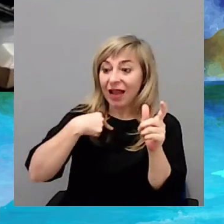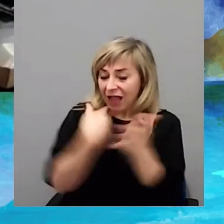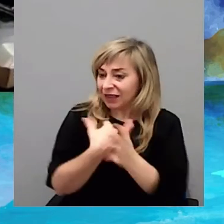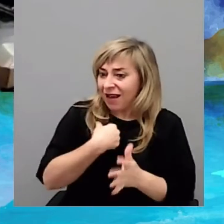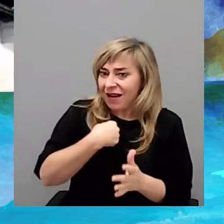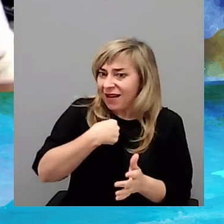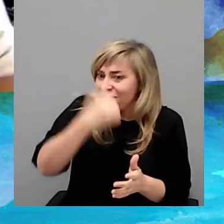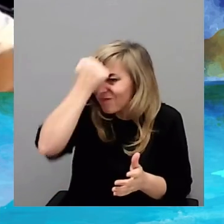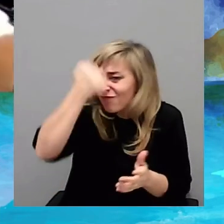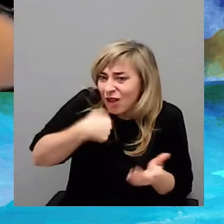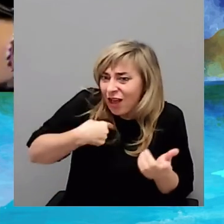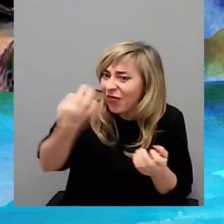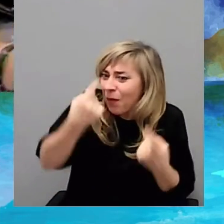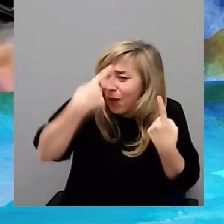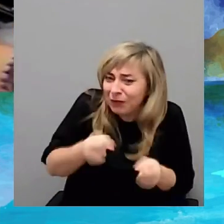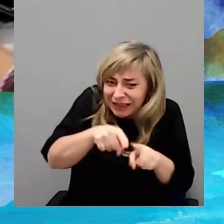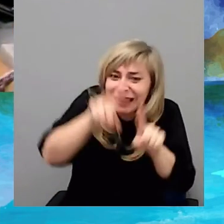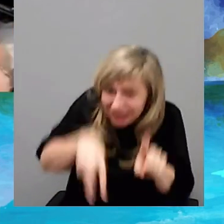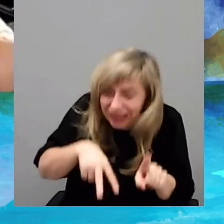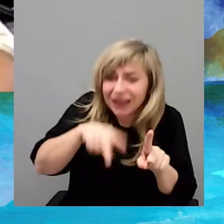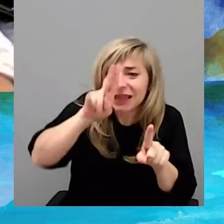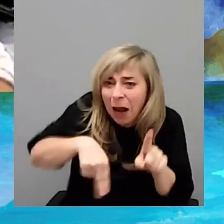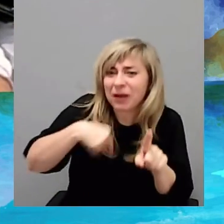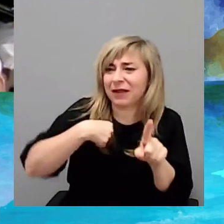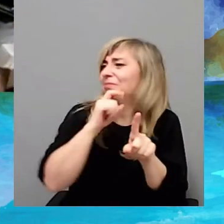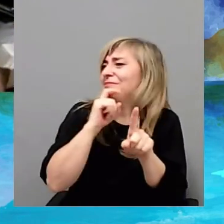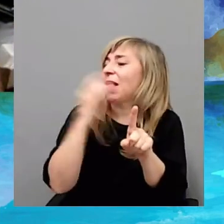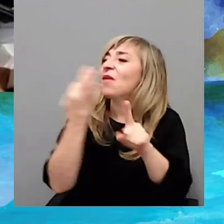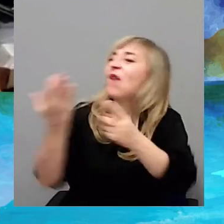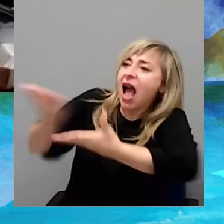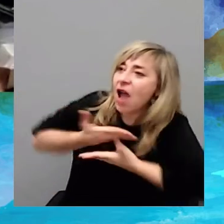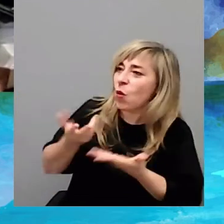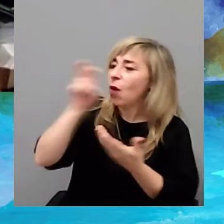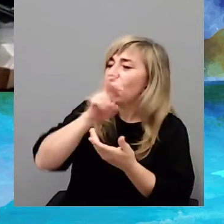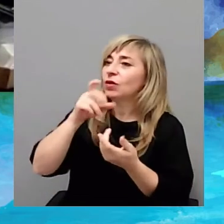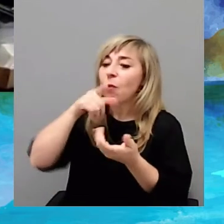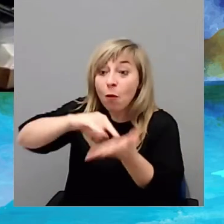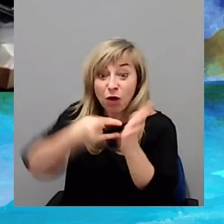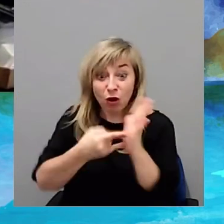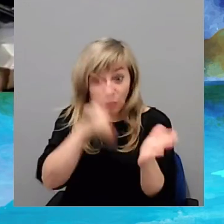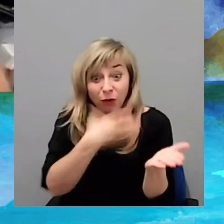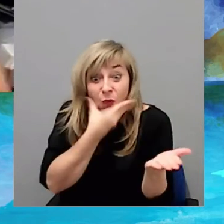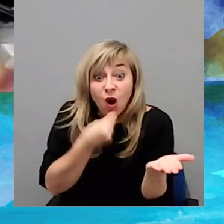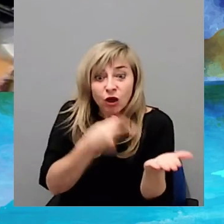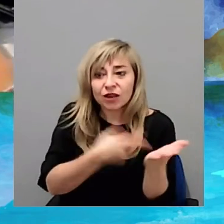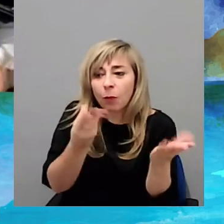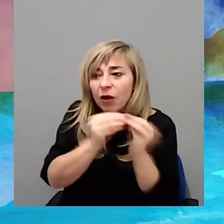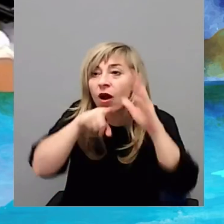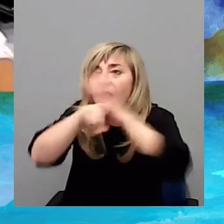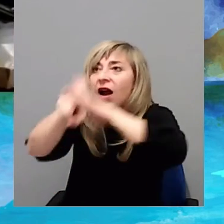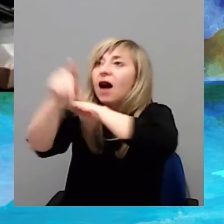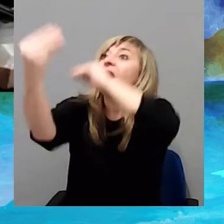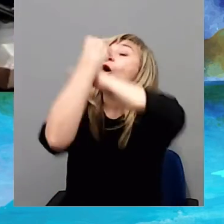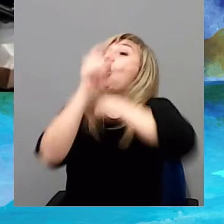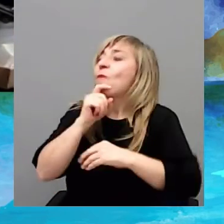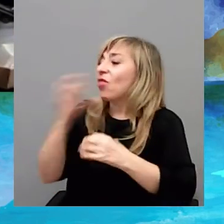They need to help us out. For these institutions, it should be an achievement to be able to reach so